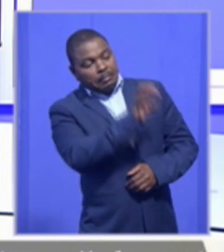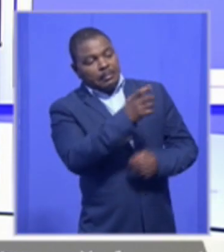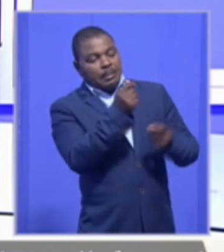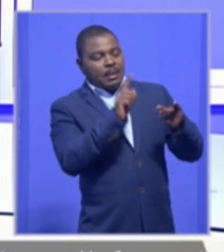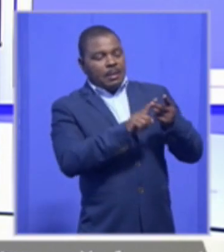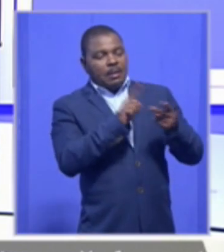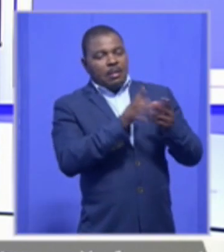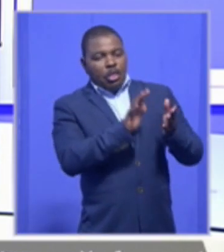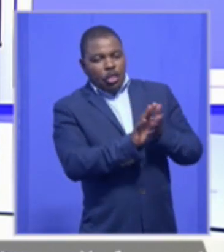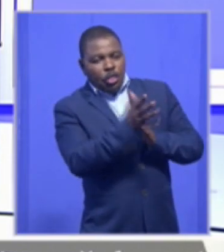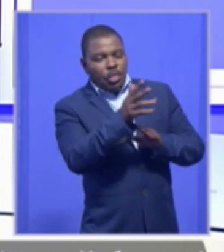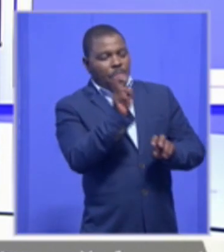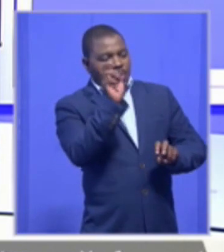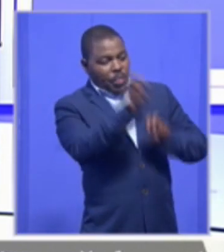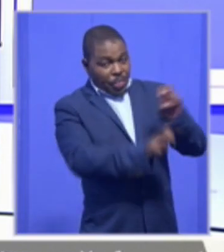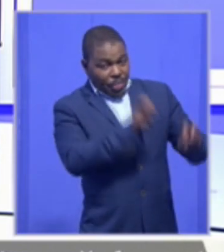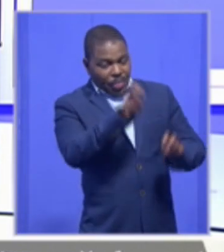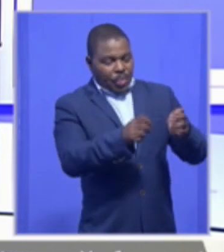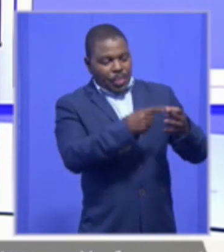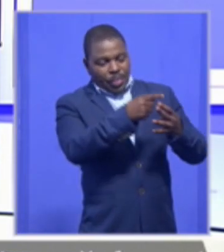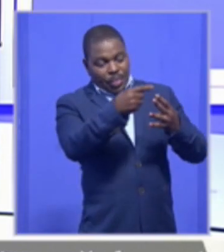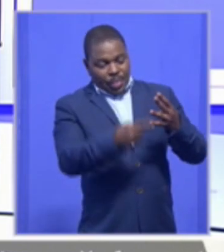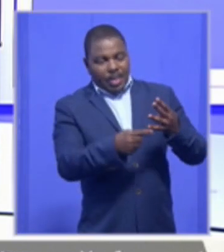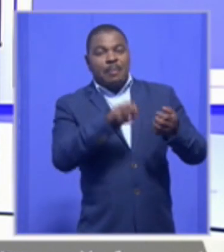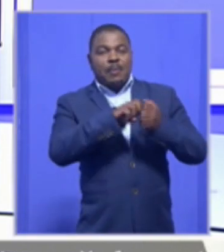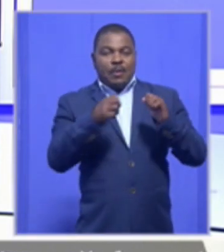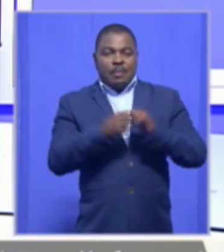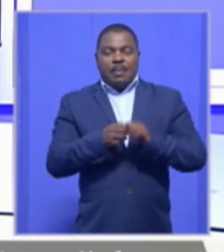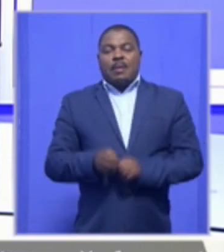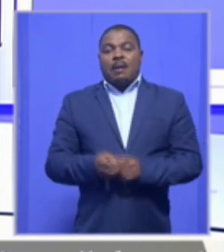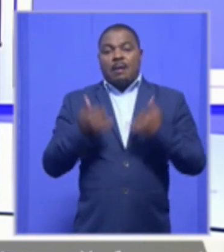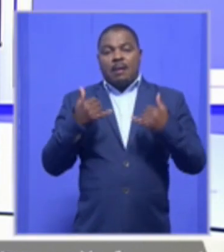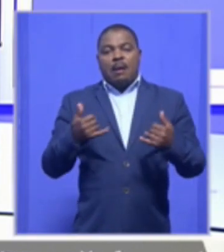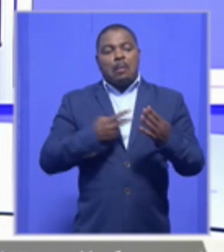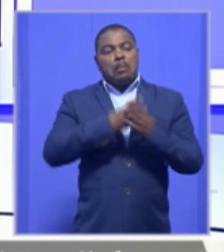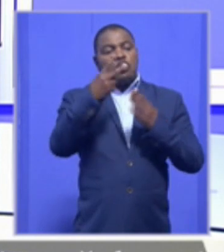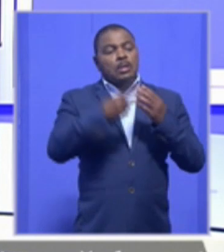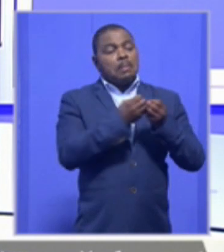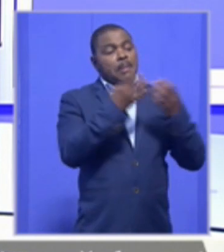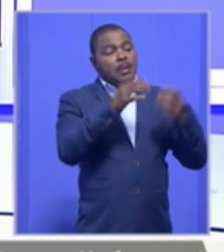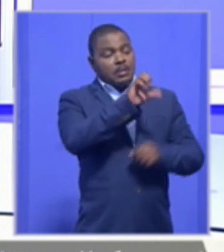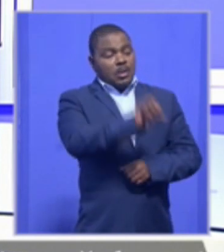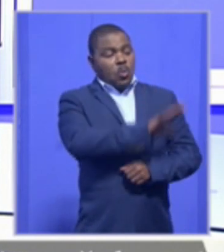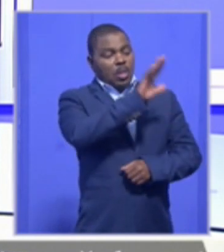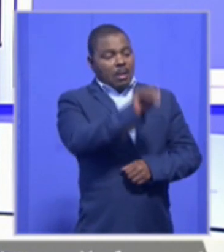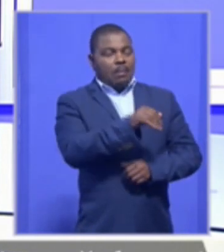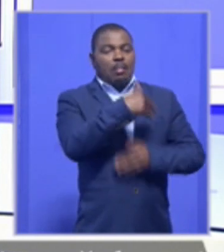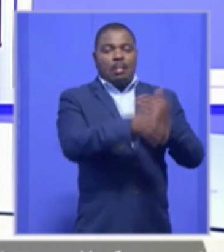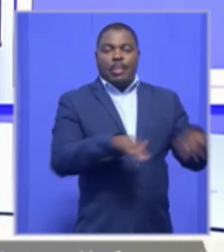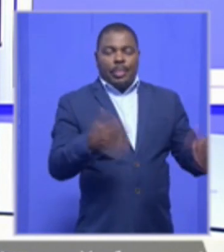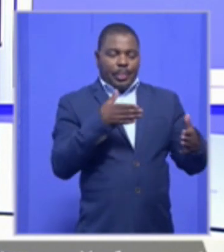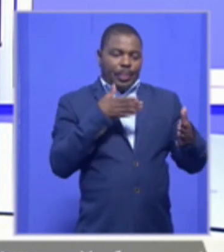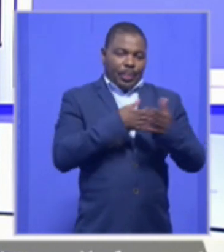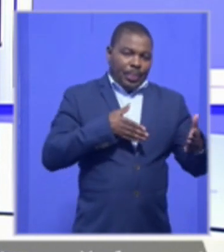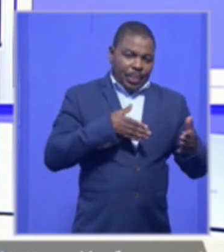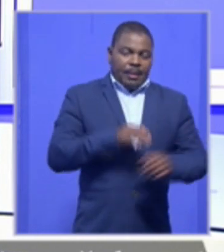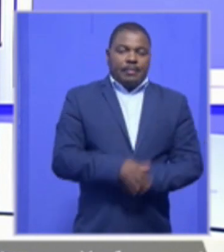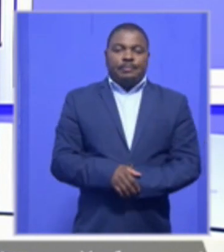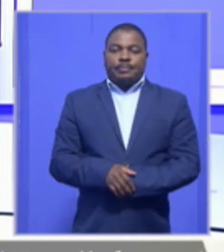le bohodu ke a mangwe a mabaka magolo a gore diprotšeke tša mananeo kgoparara ka mono nageng di emetsi goba di